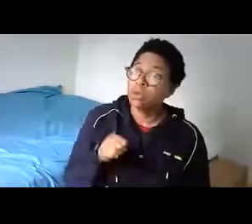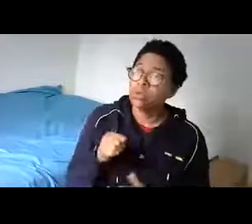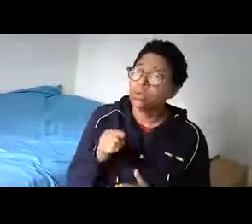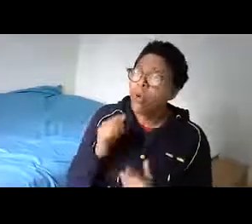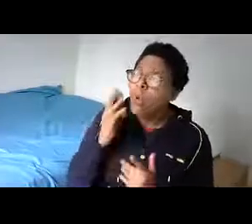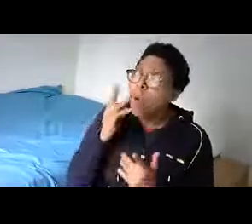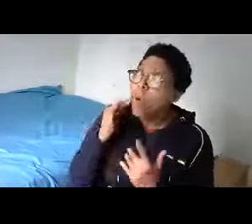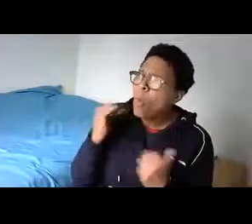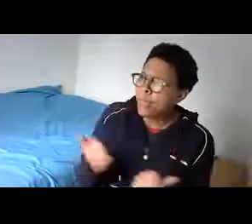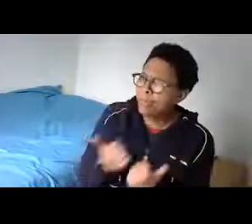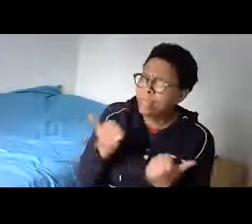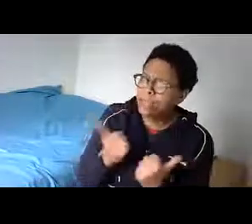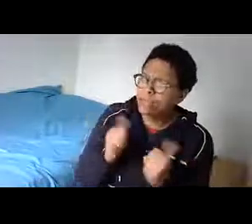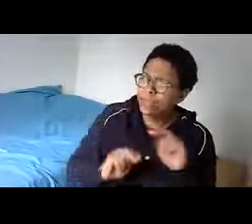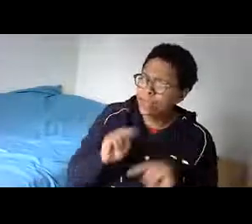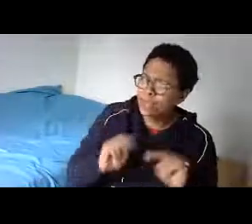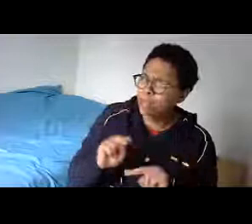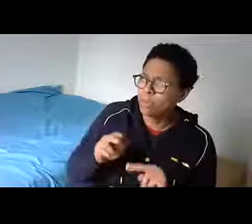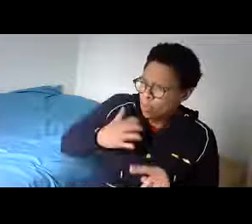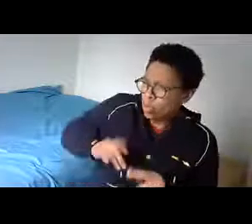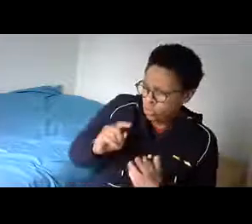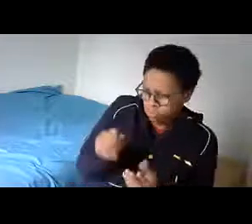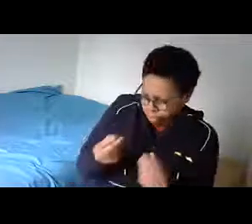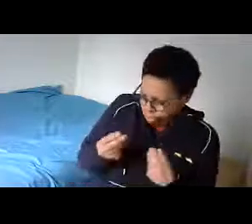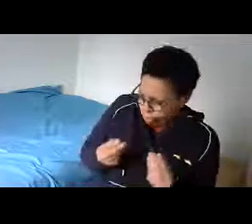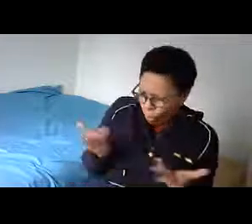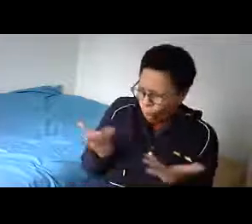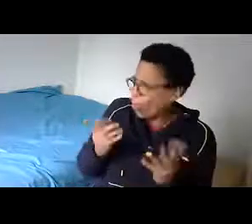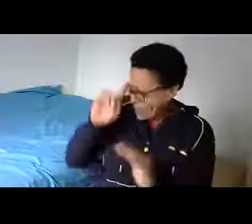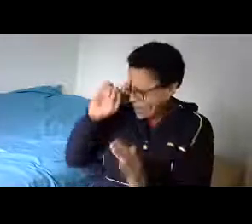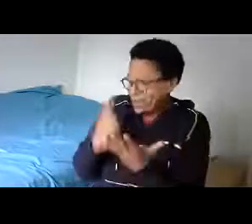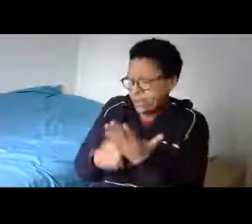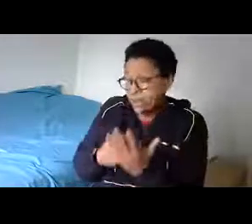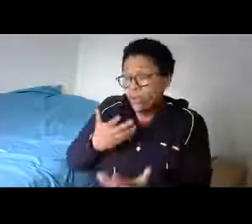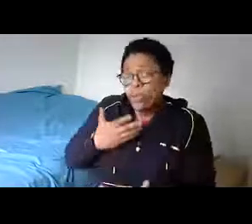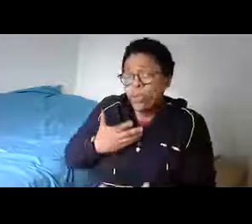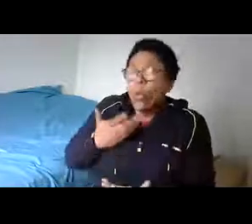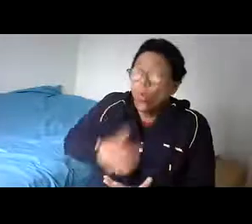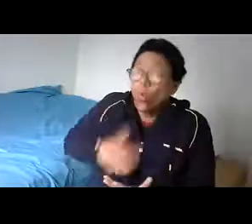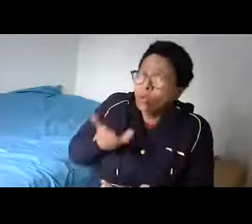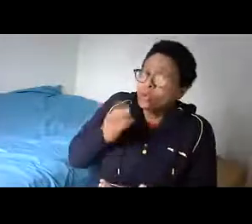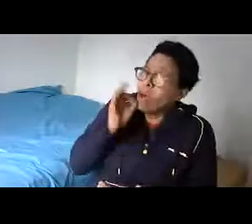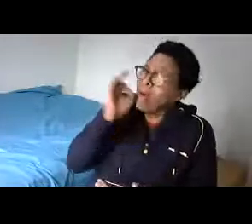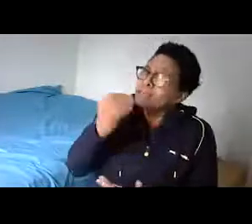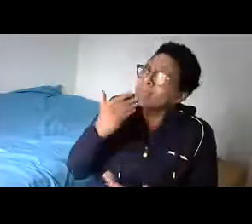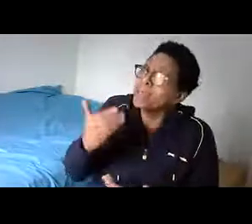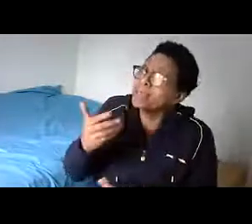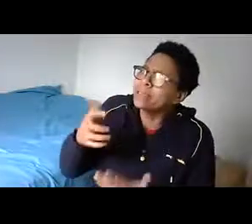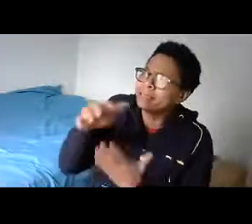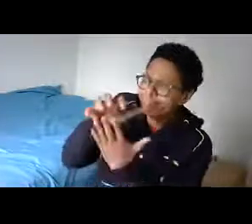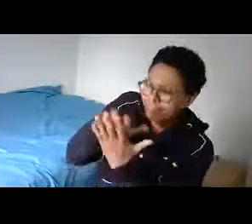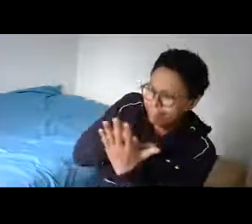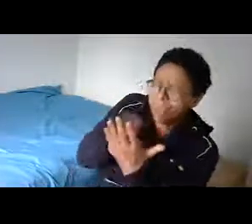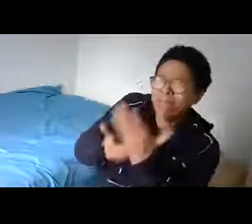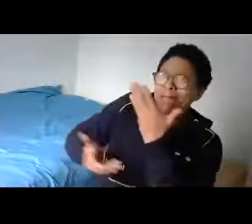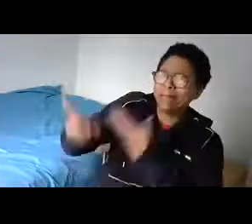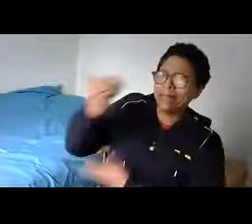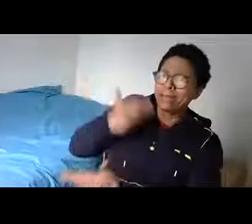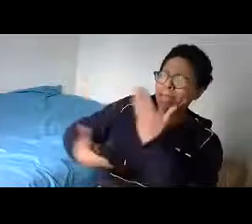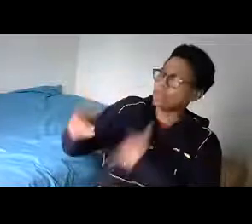needs are not eligible, we're not going to meet them. So it's worth asking for an explanation in writing why they